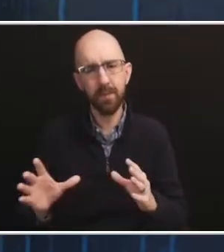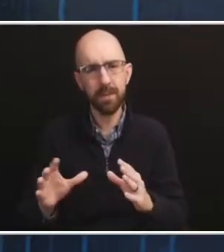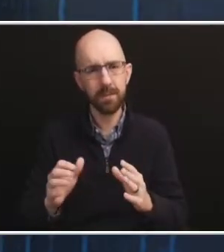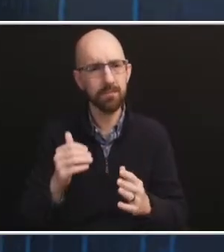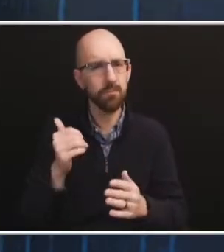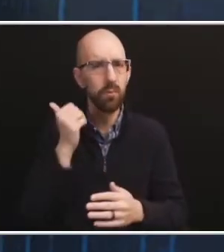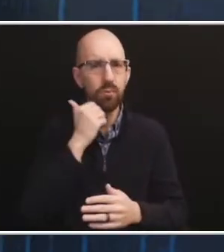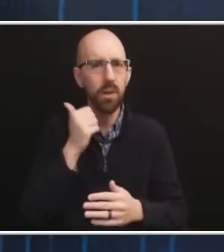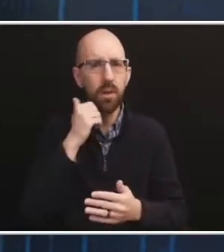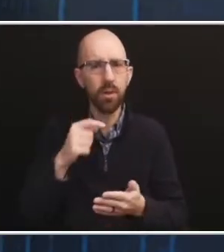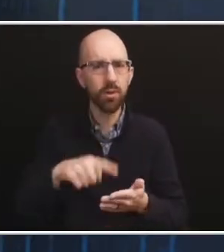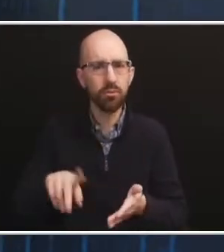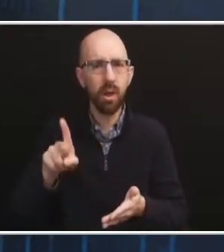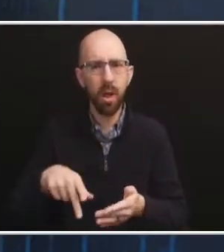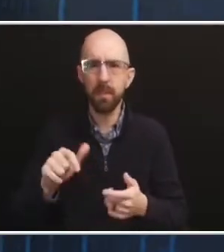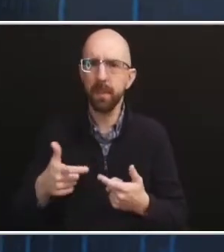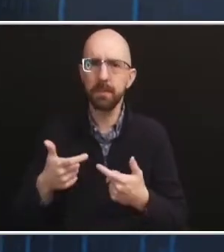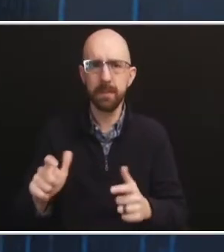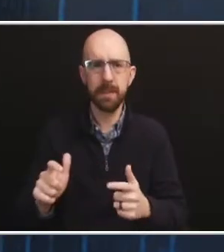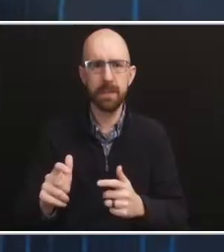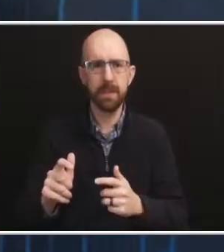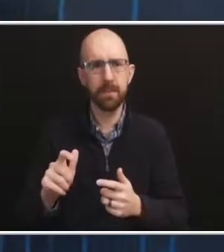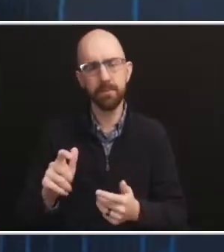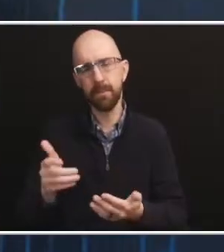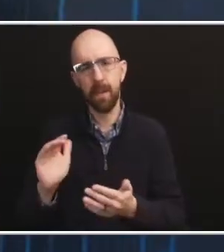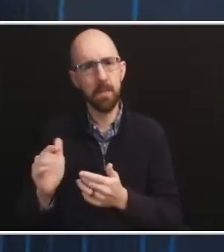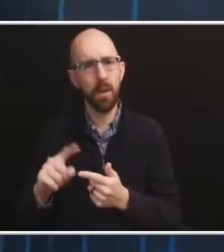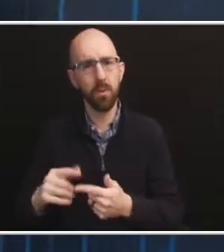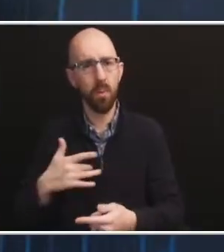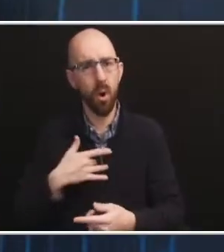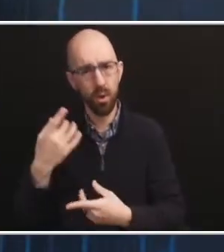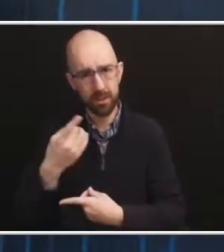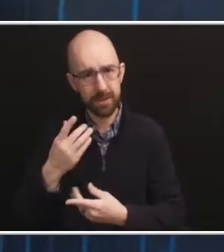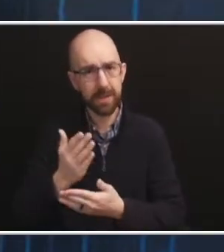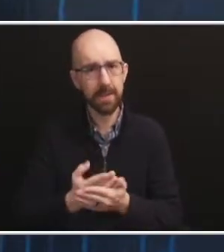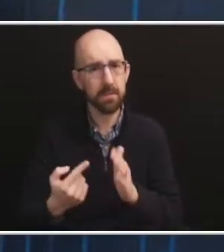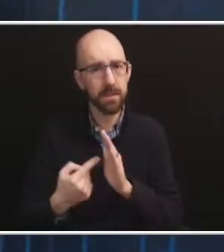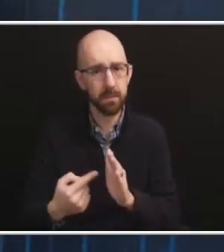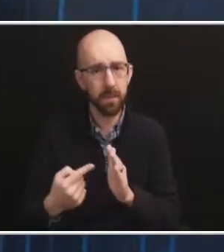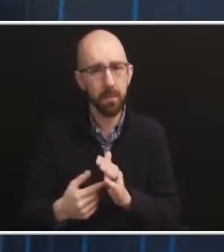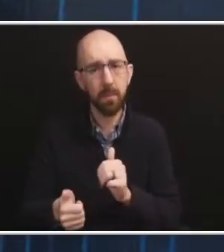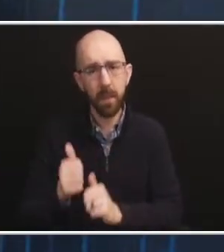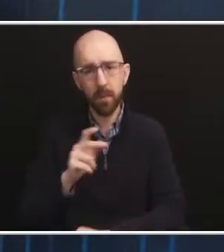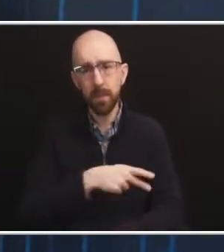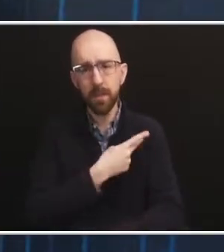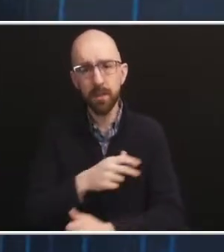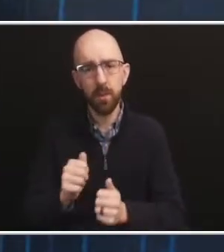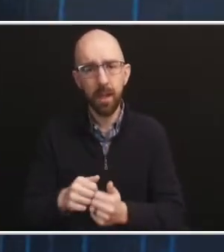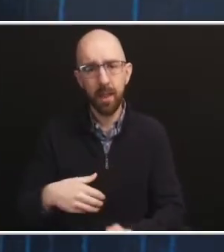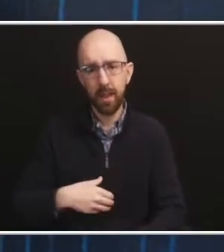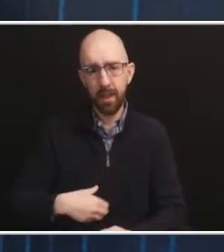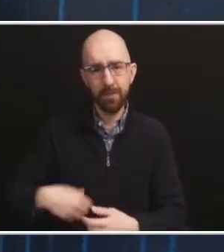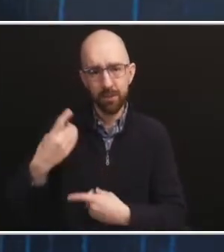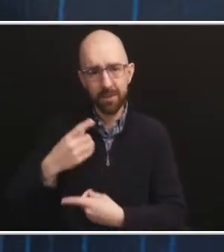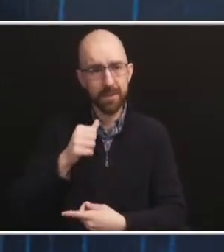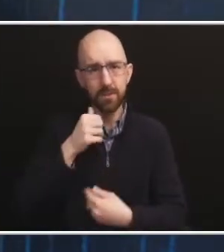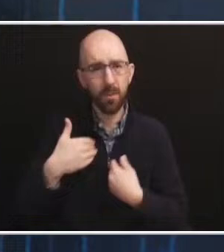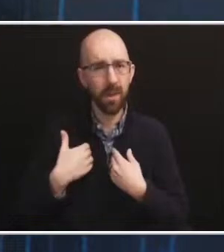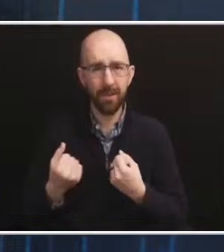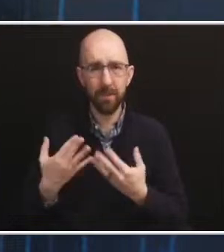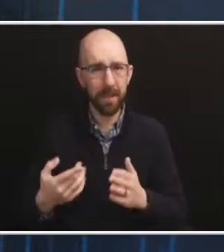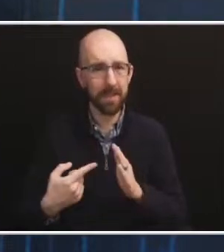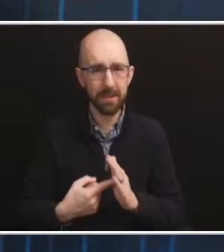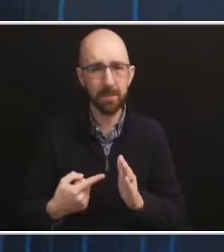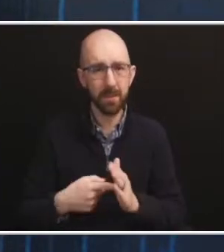big thing. In contrast to heart disease, where you may have some symptoms, most patients with liver disease really don't have a lot of symptoms, so it's those blood tests